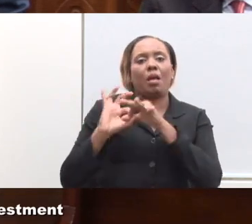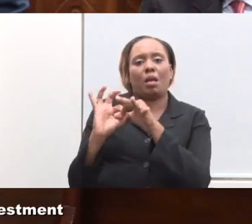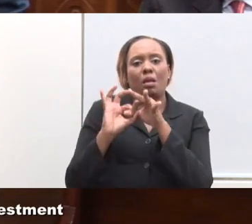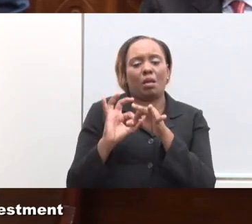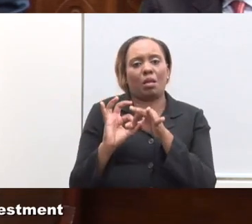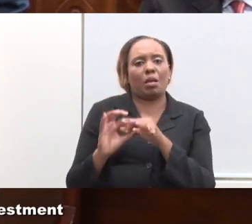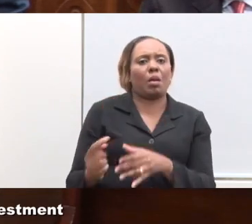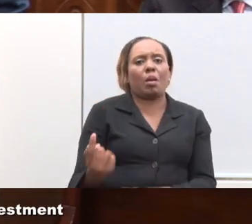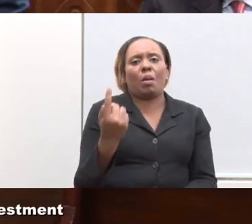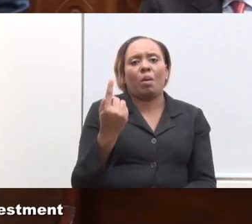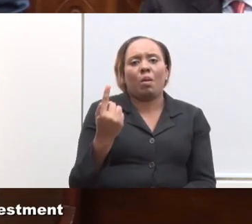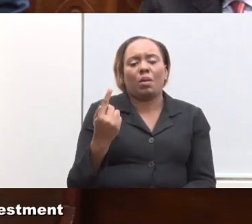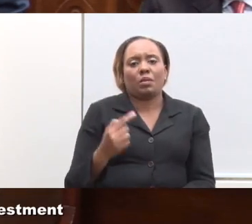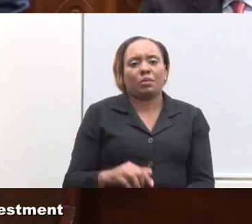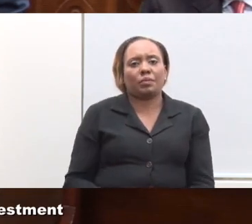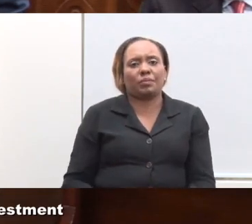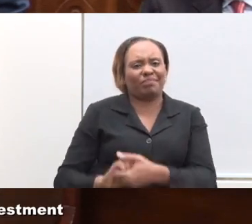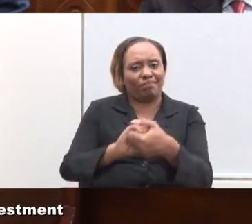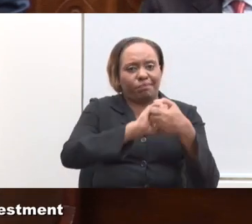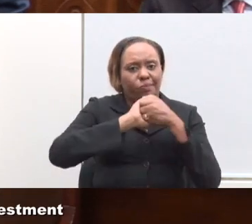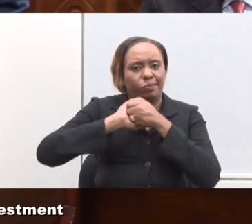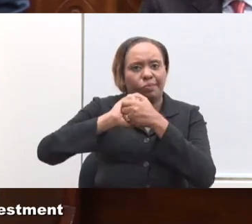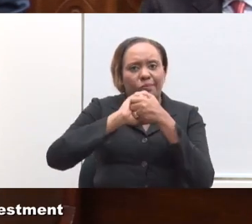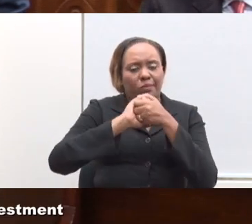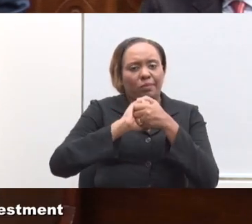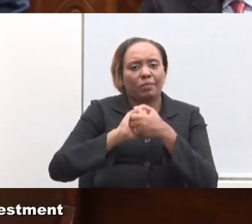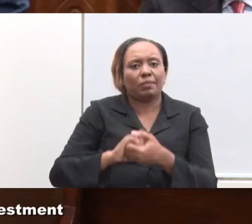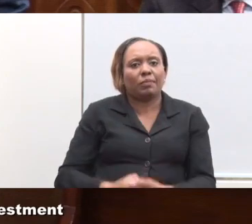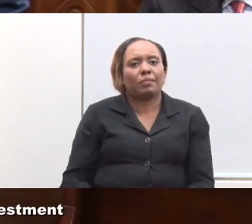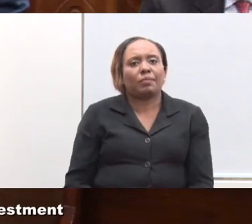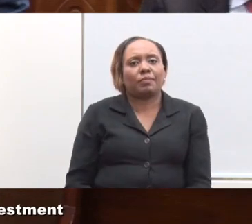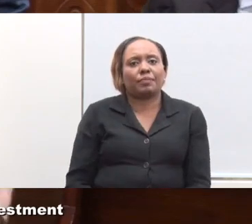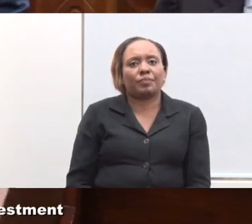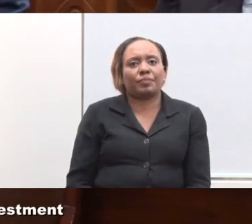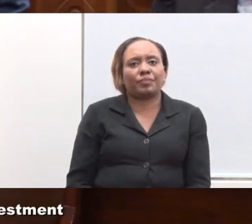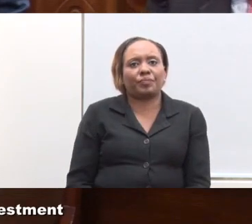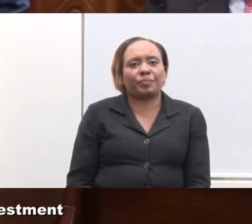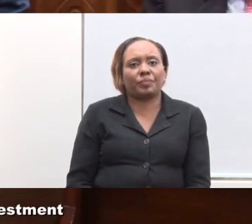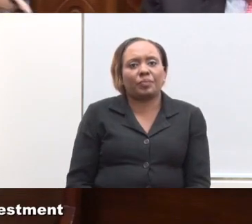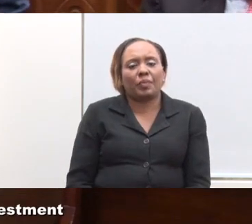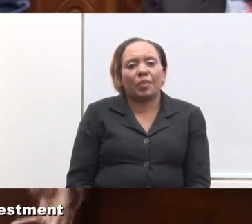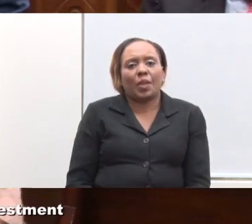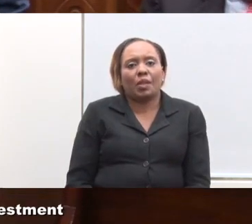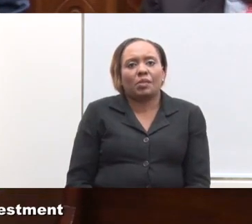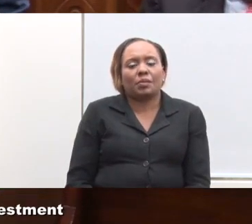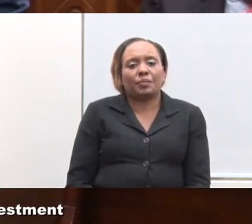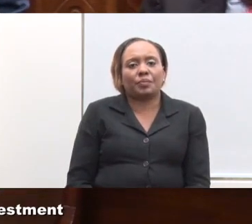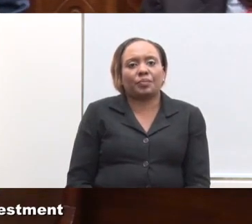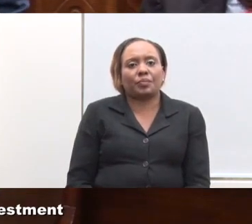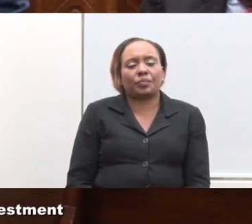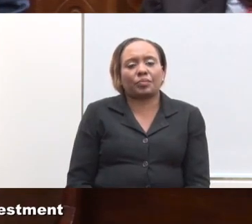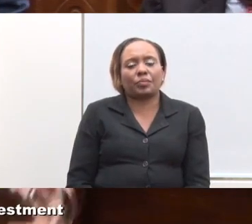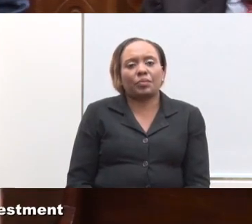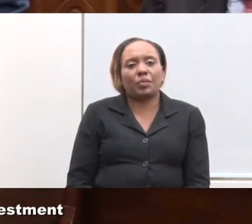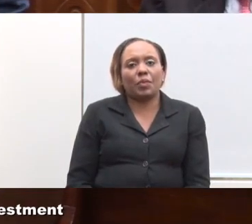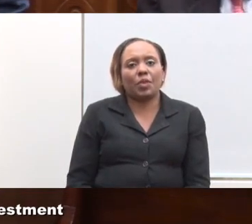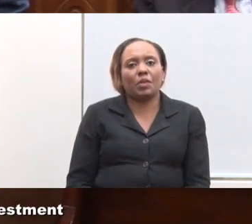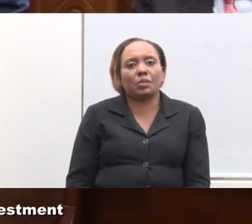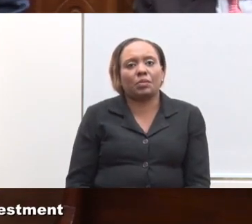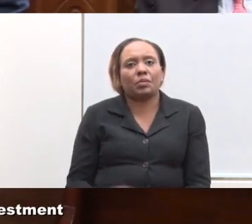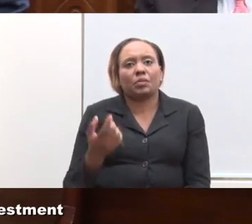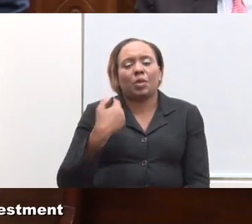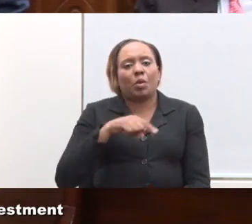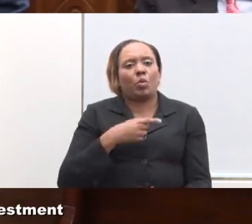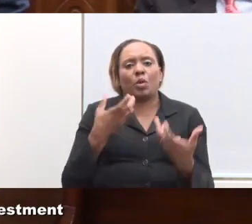any circumstances begin to believe that it is okay for people to start to fall off the sides of the country, the sides of the